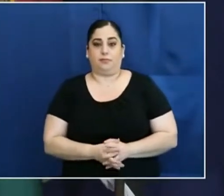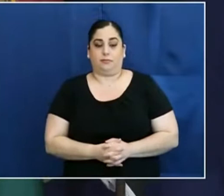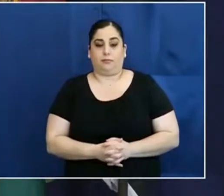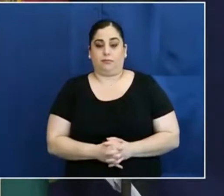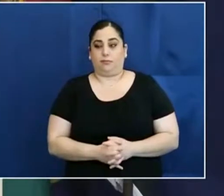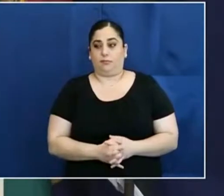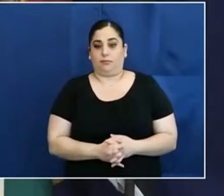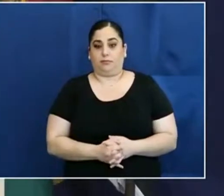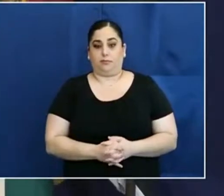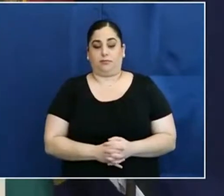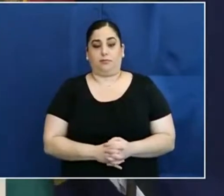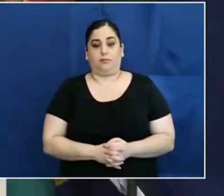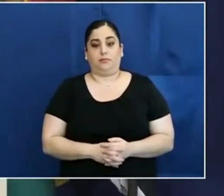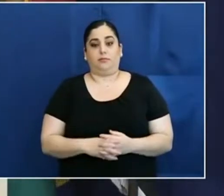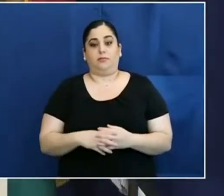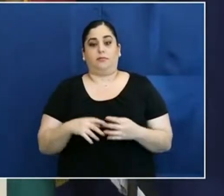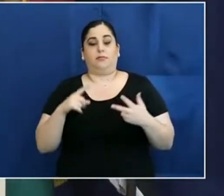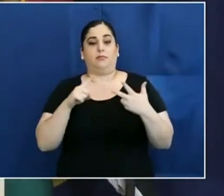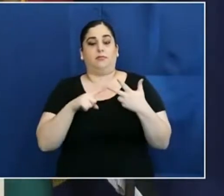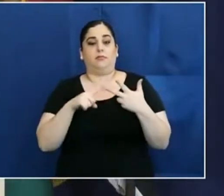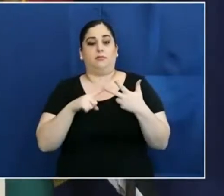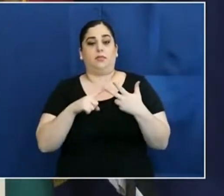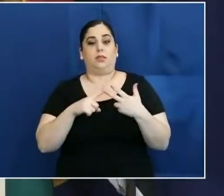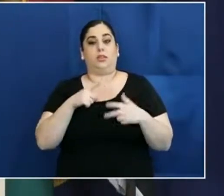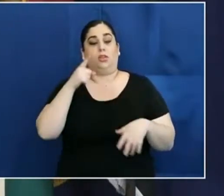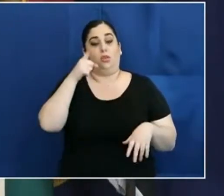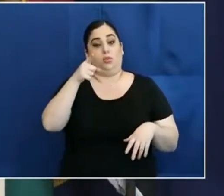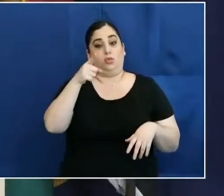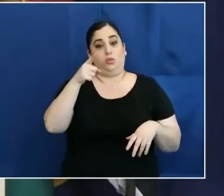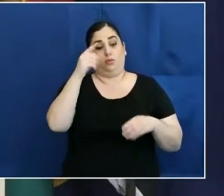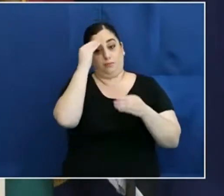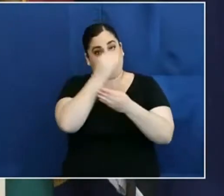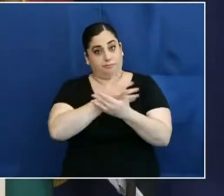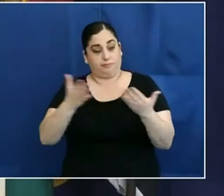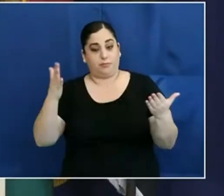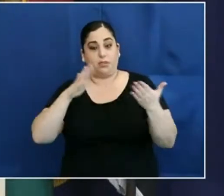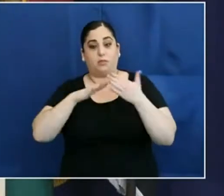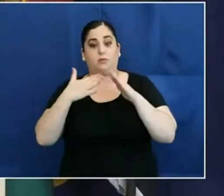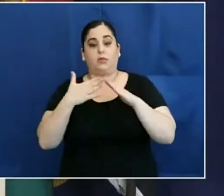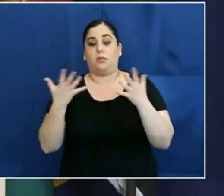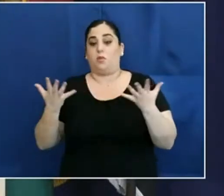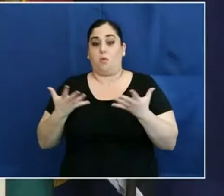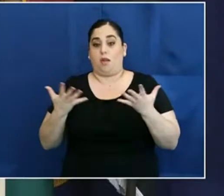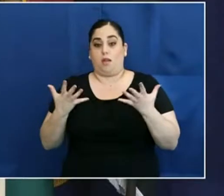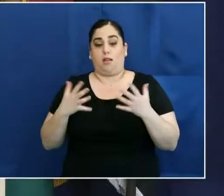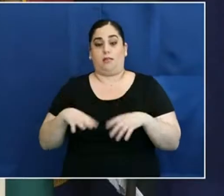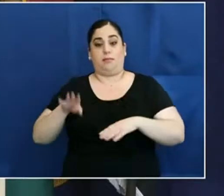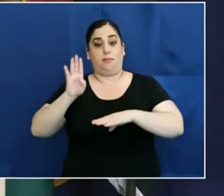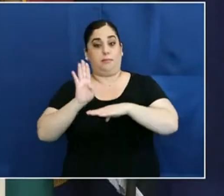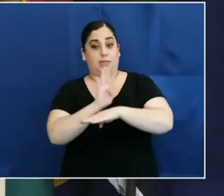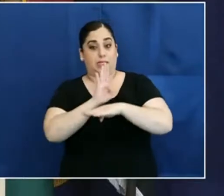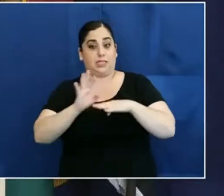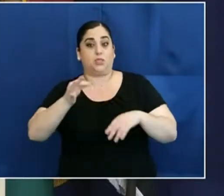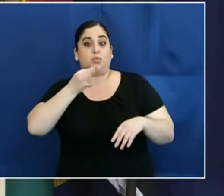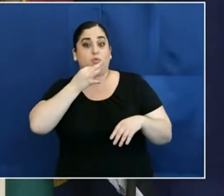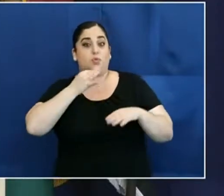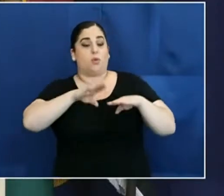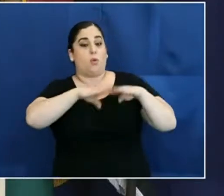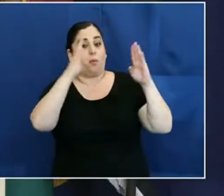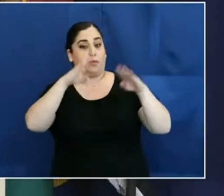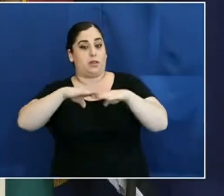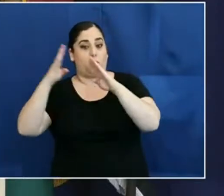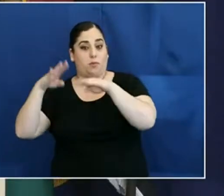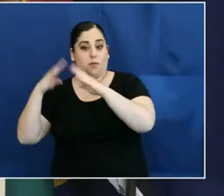What message do you have for the community now that businesses are reopening? Many are eager to go back to normal, but not everyone